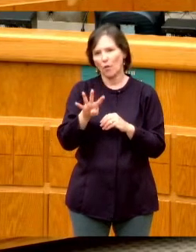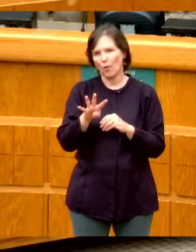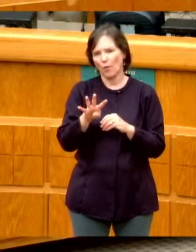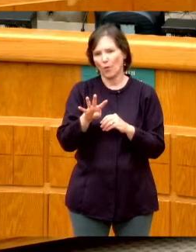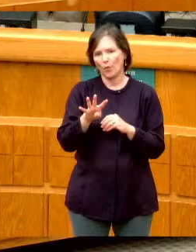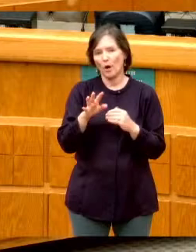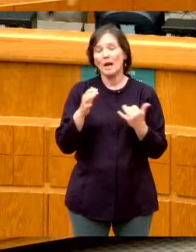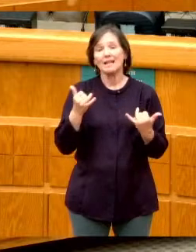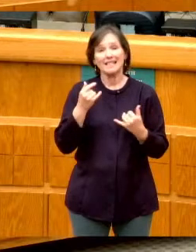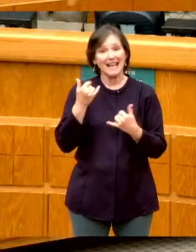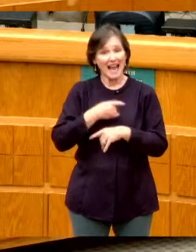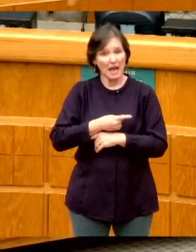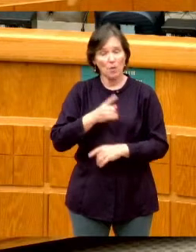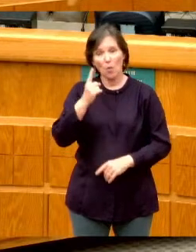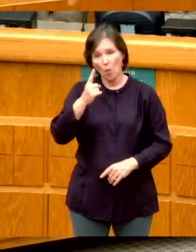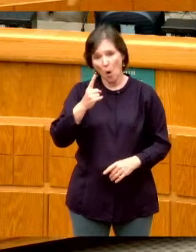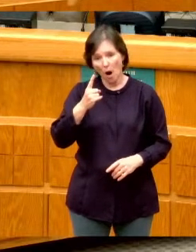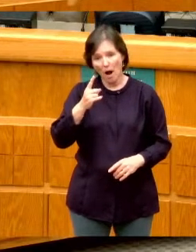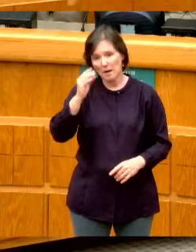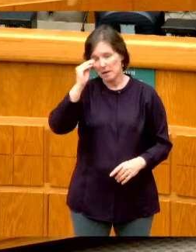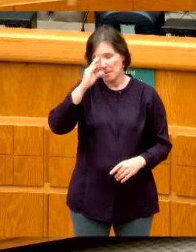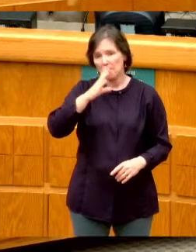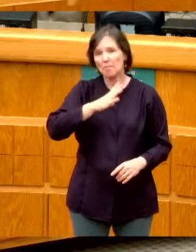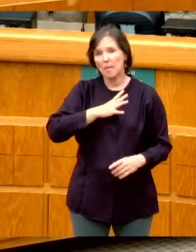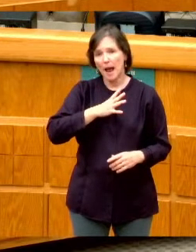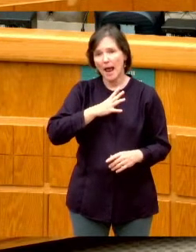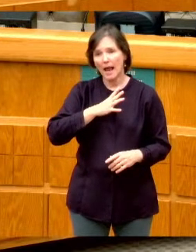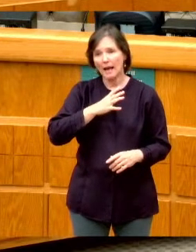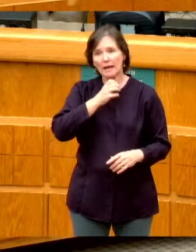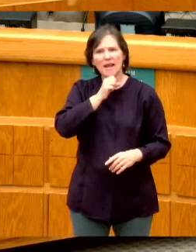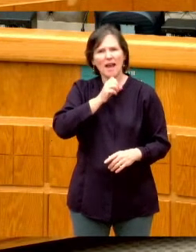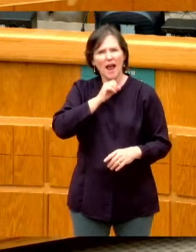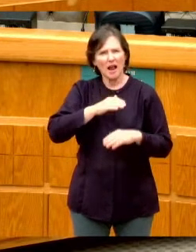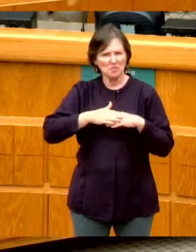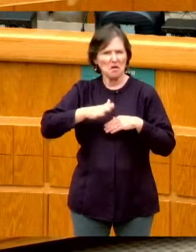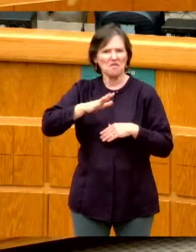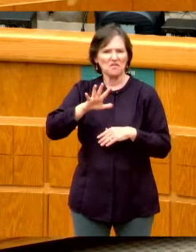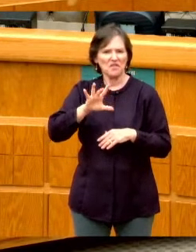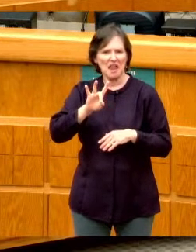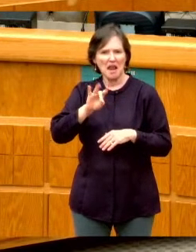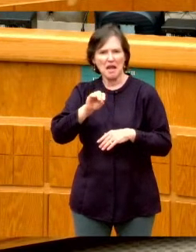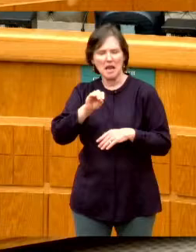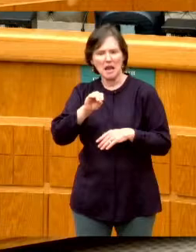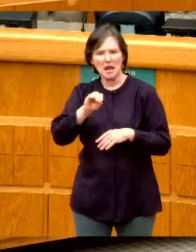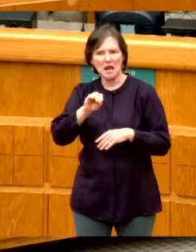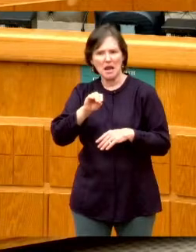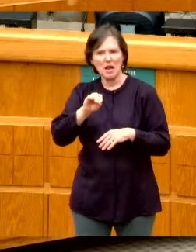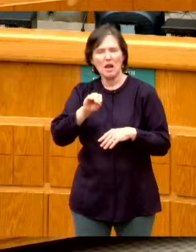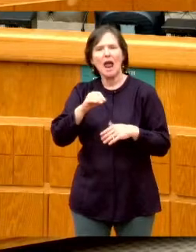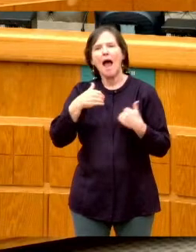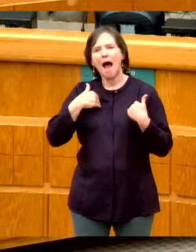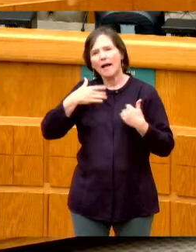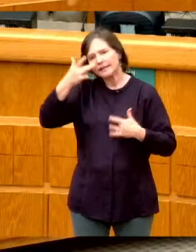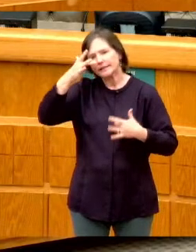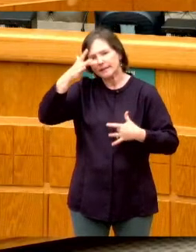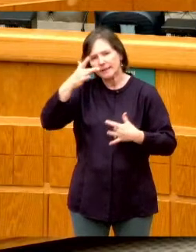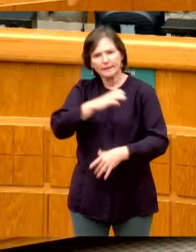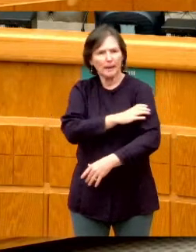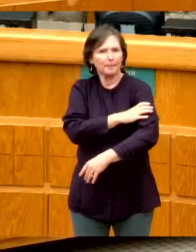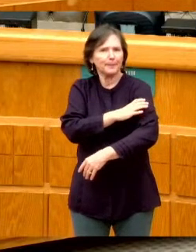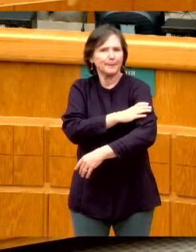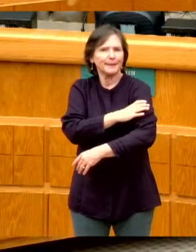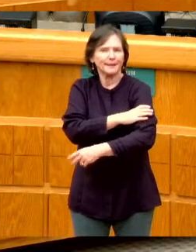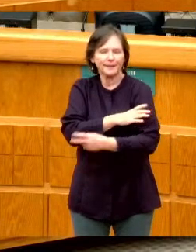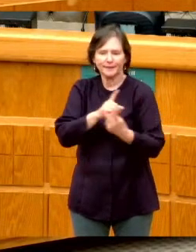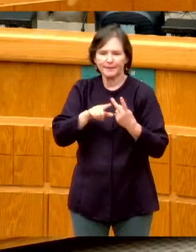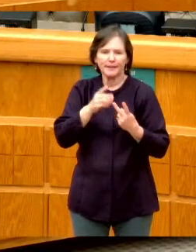have a death, a male in his 80s with both diabetes and hypertension. Our condolences to the family that lost that